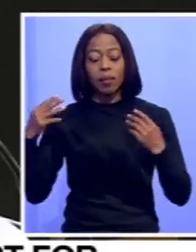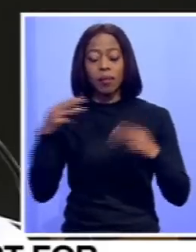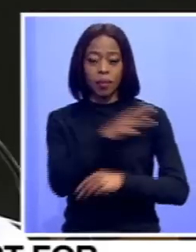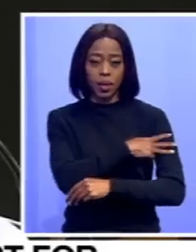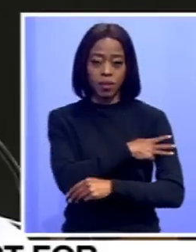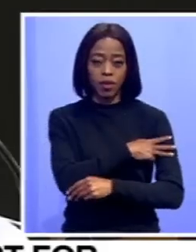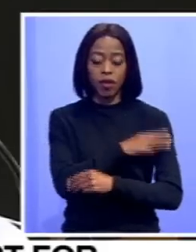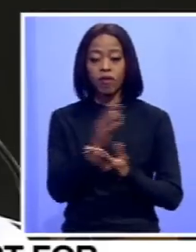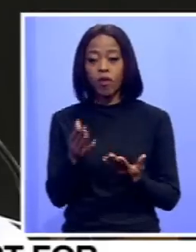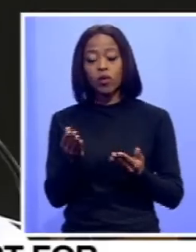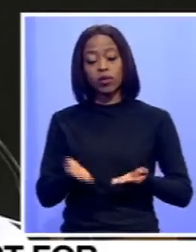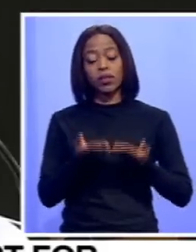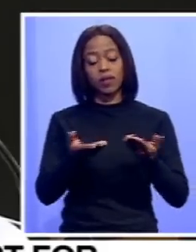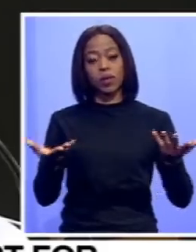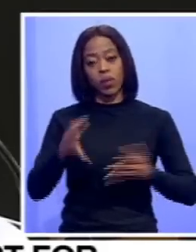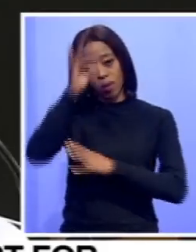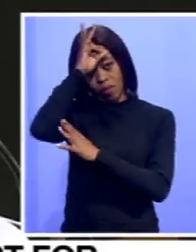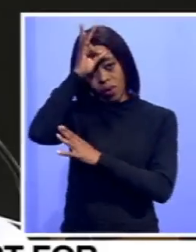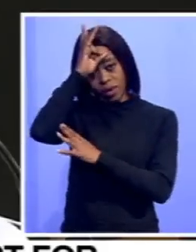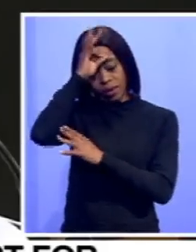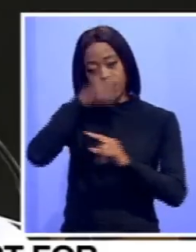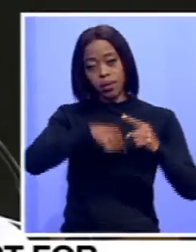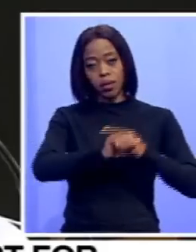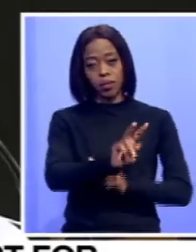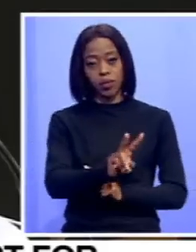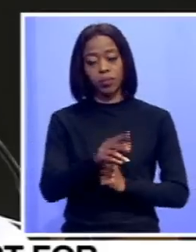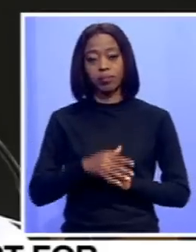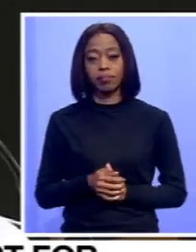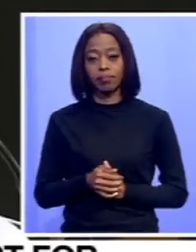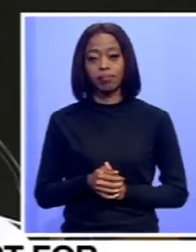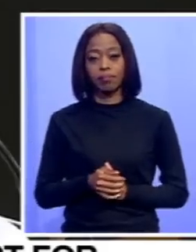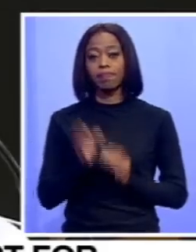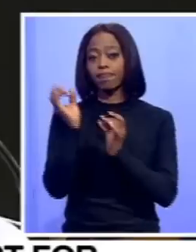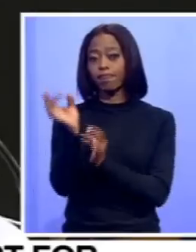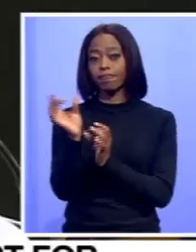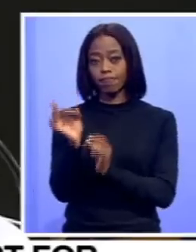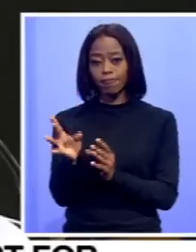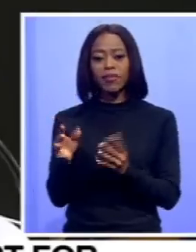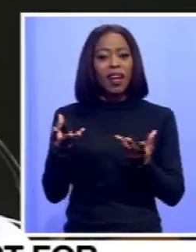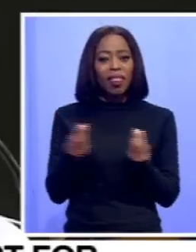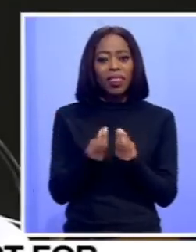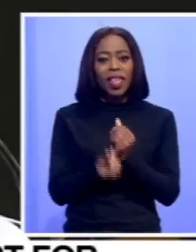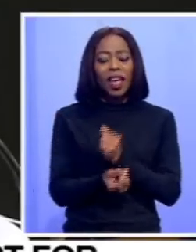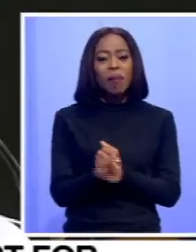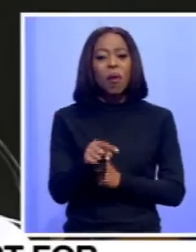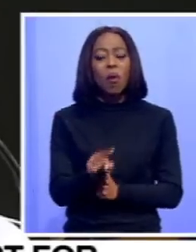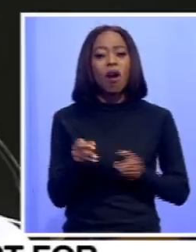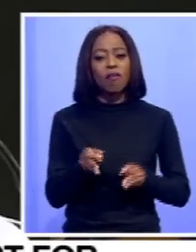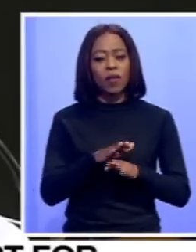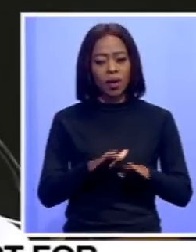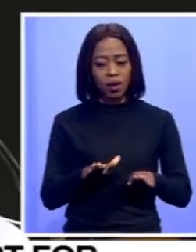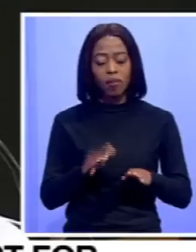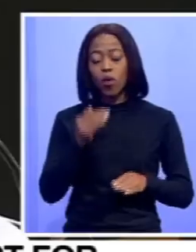services at the SAPS. Sub 2. He was notified of an incident that had transpired at the funeral and that Major